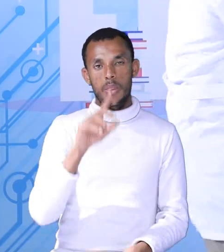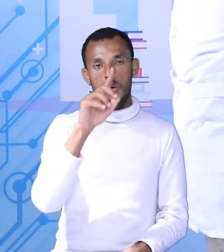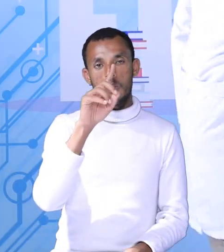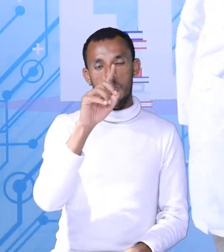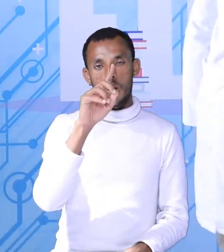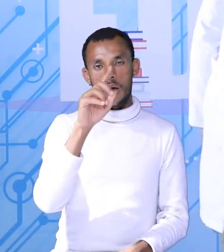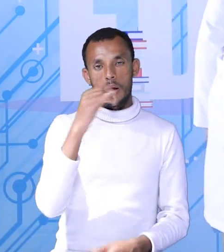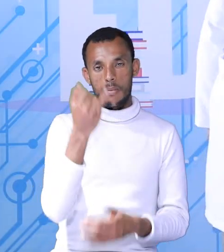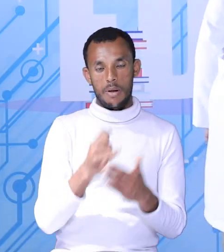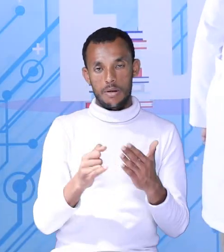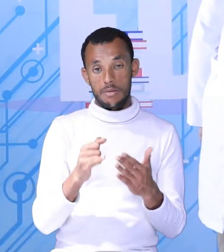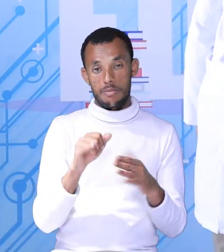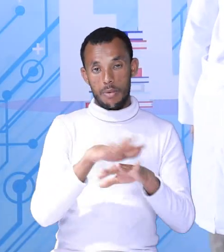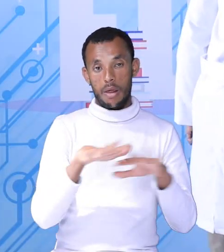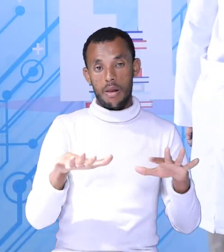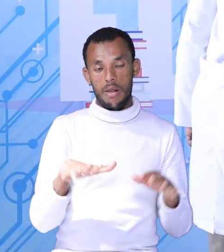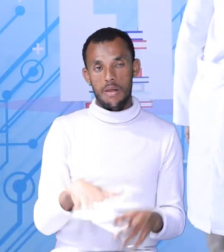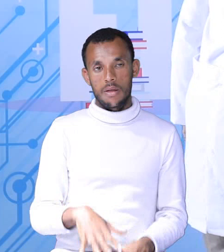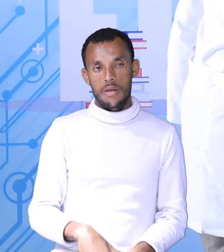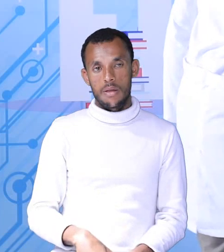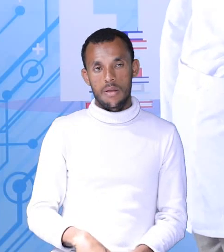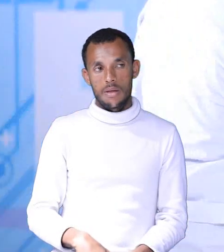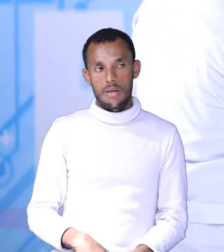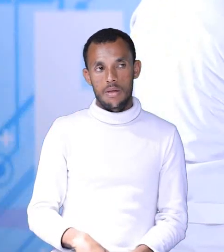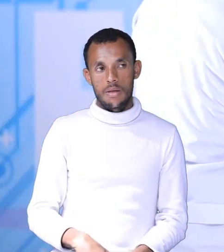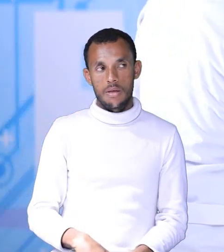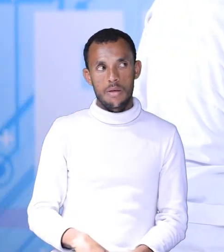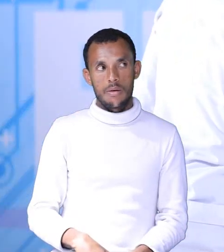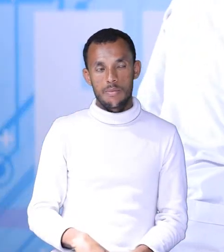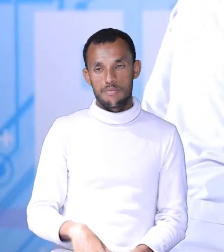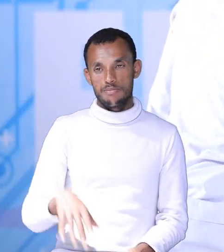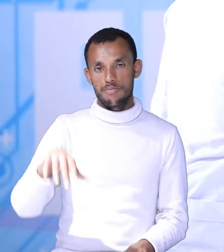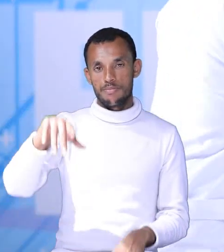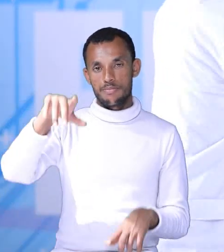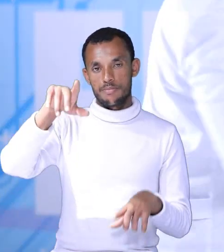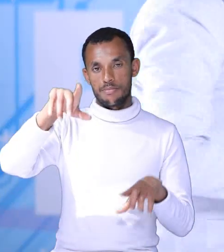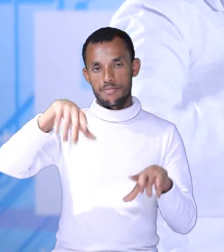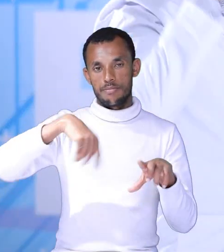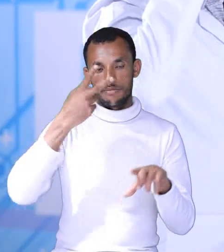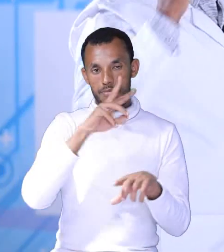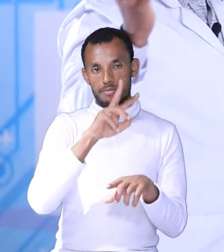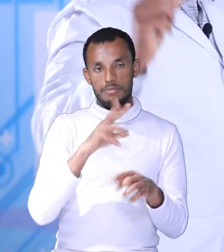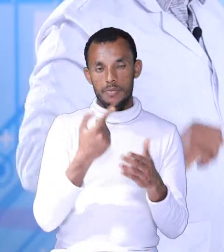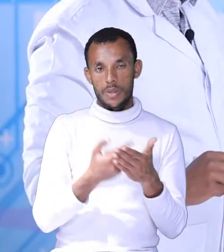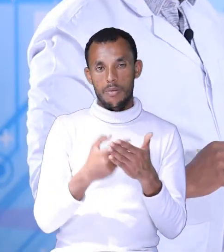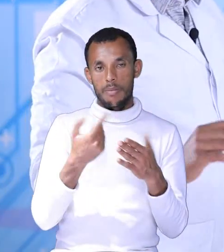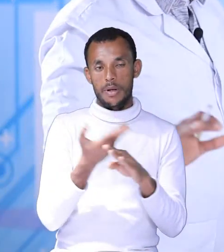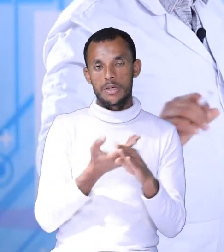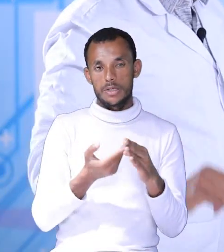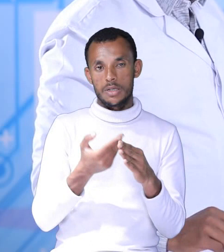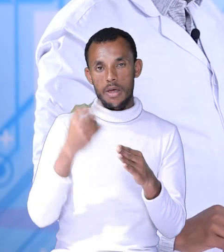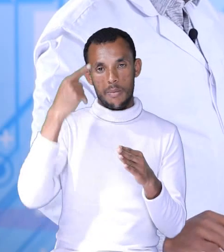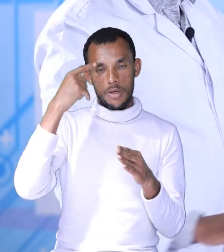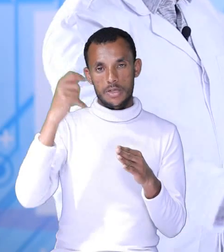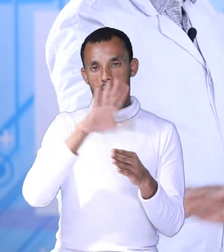plane you can see here, this one, the plane, this plane. So please just, you can imagine